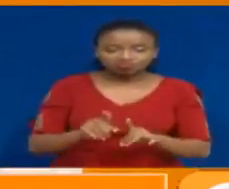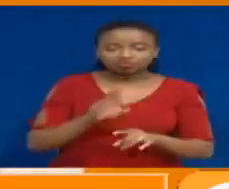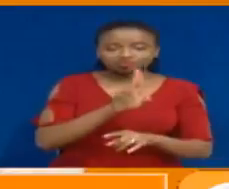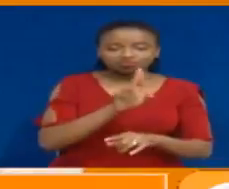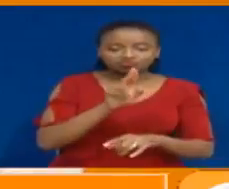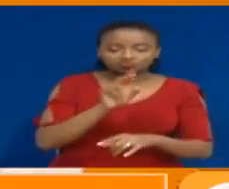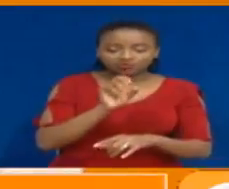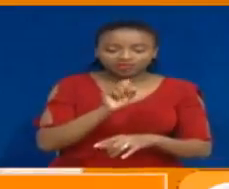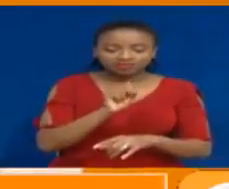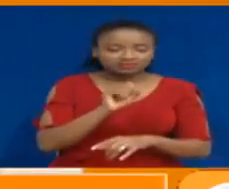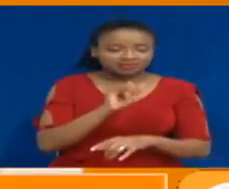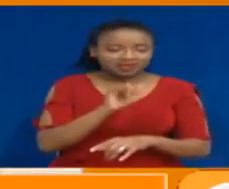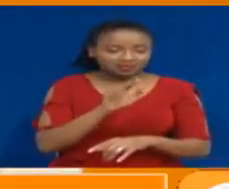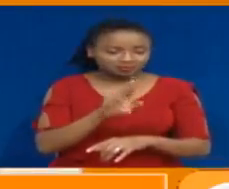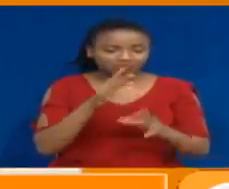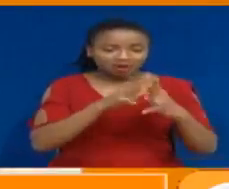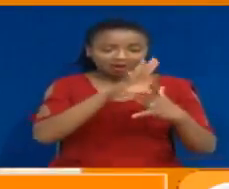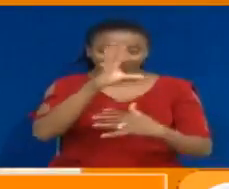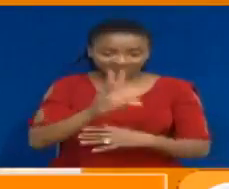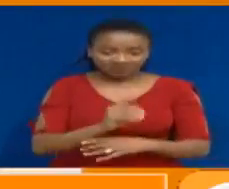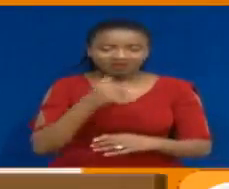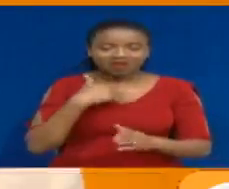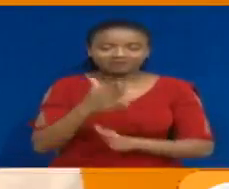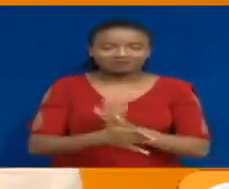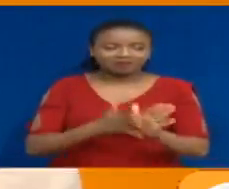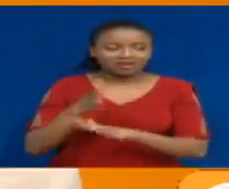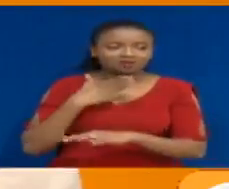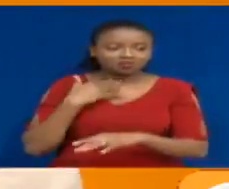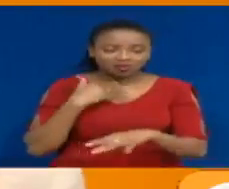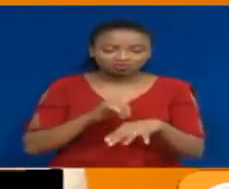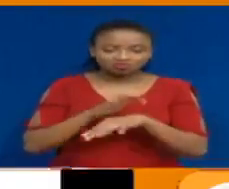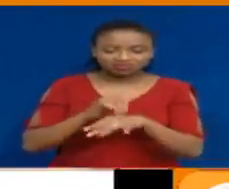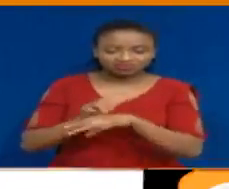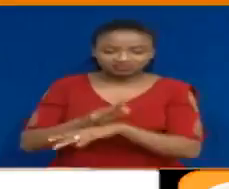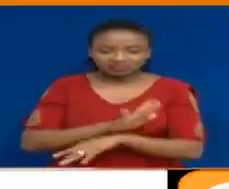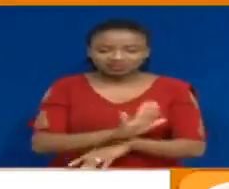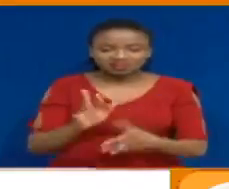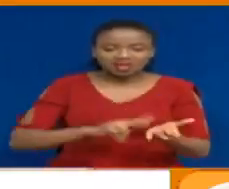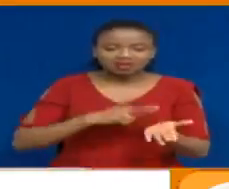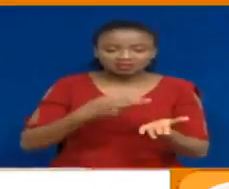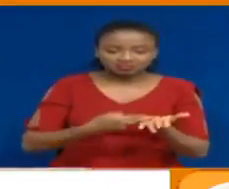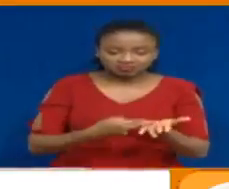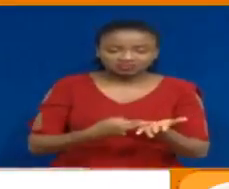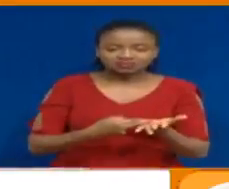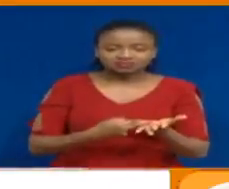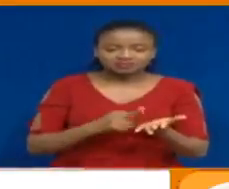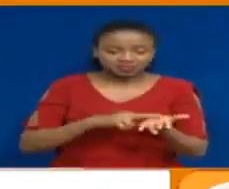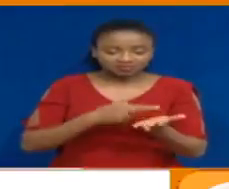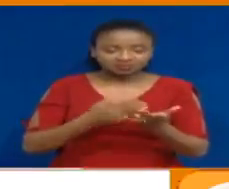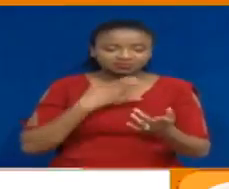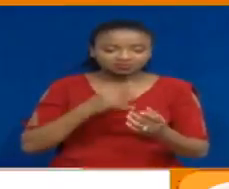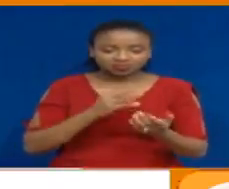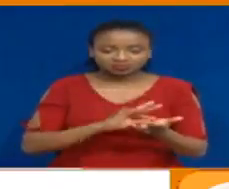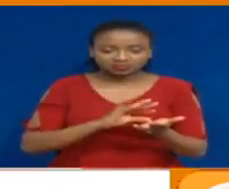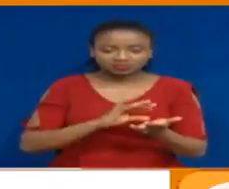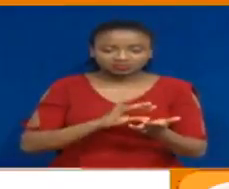Africa may consider redeploying the resources that it would invest in